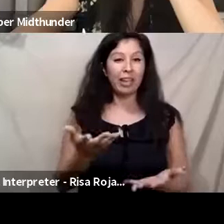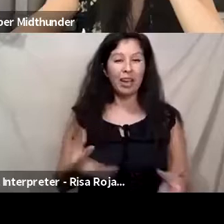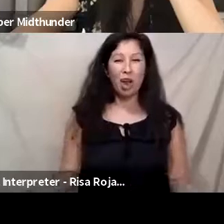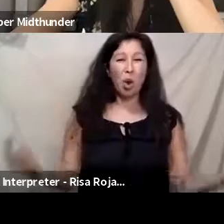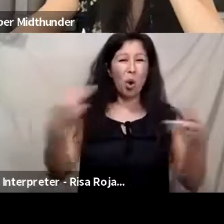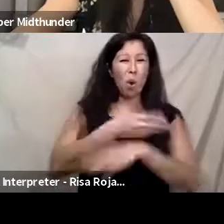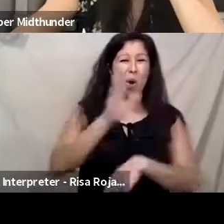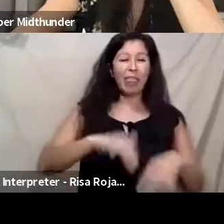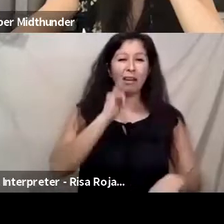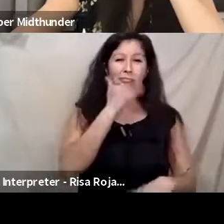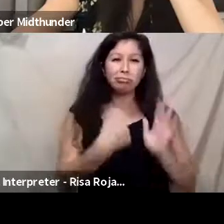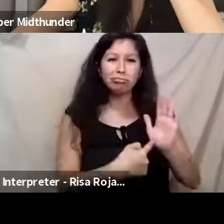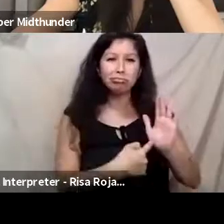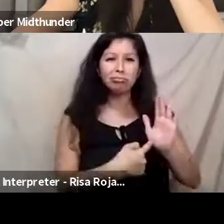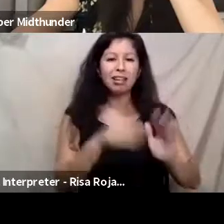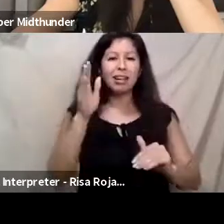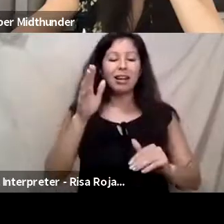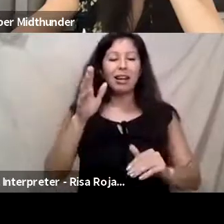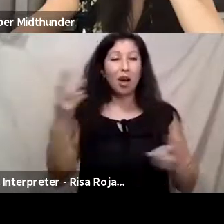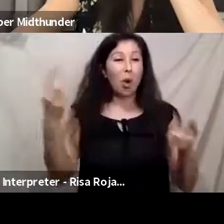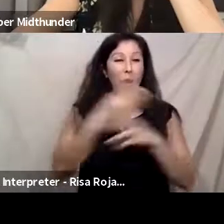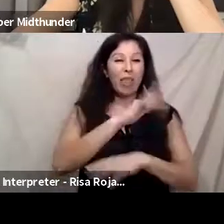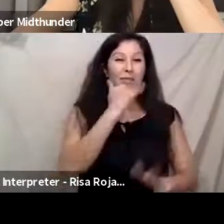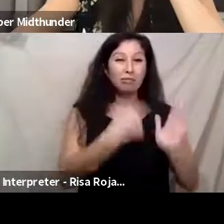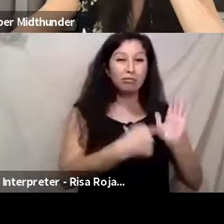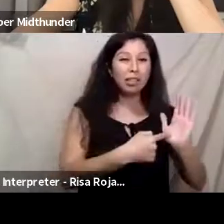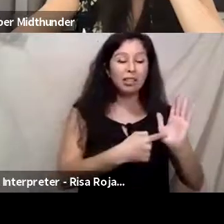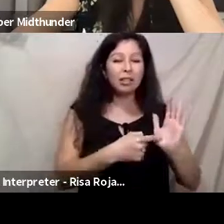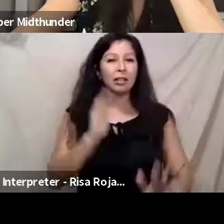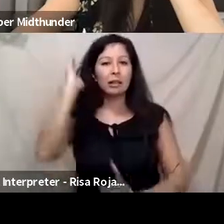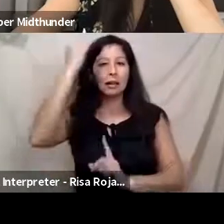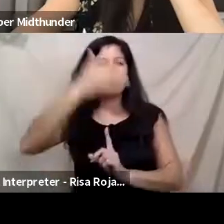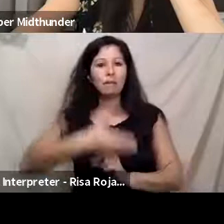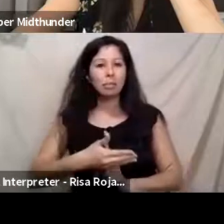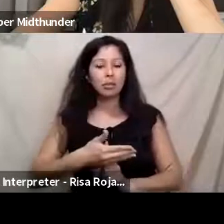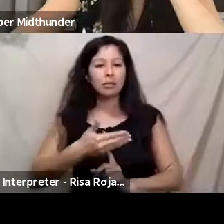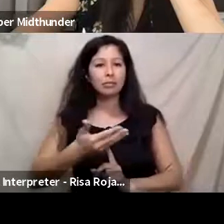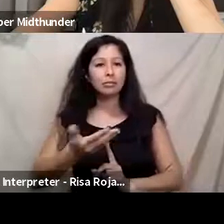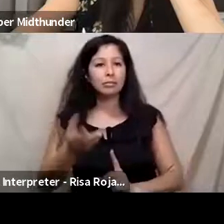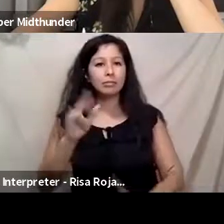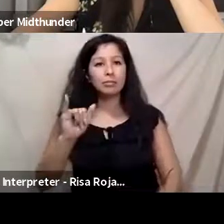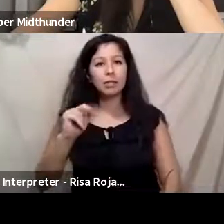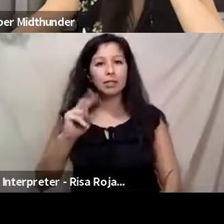being misrepresented is to be invisible, you know. And there's nothing more